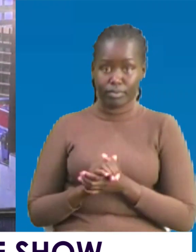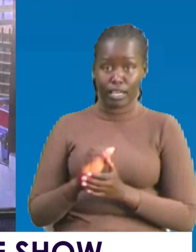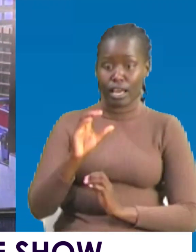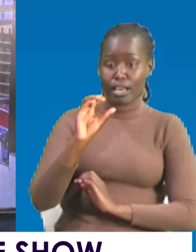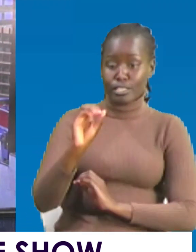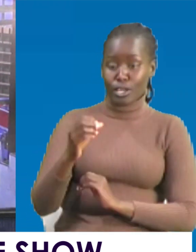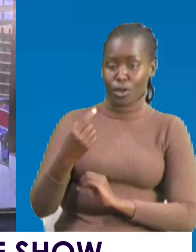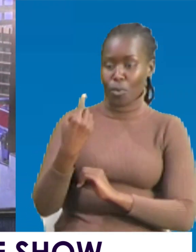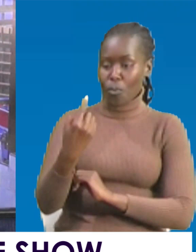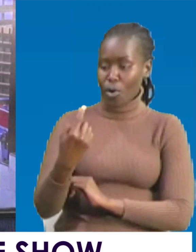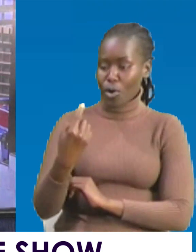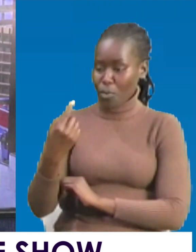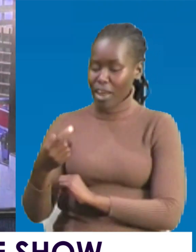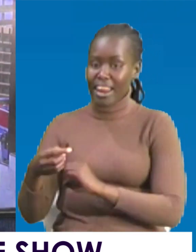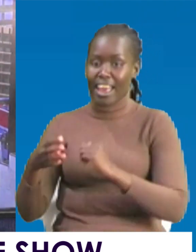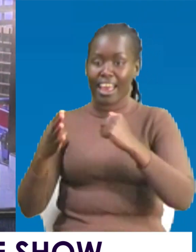0111